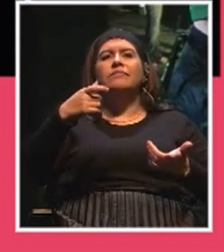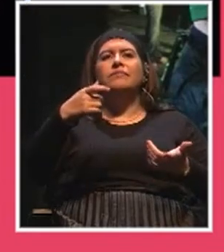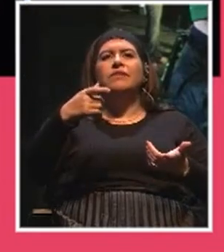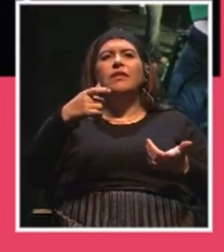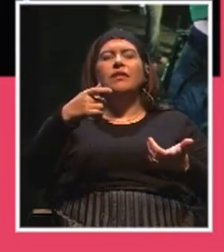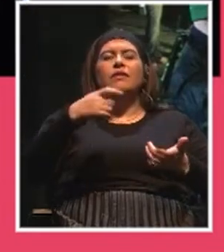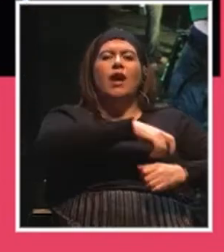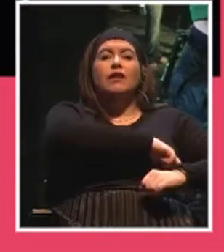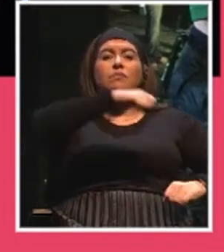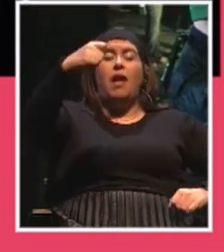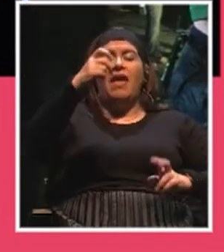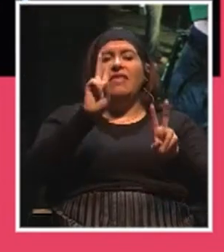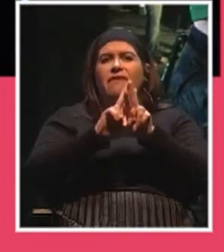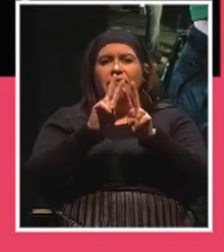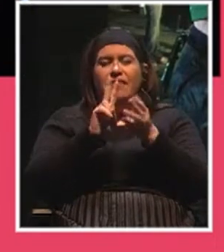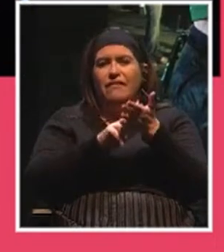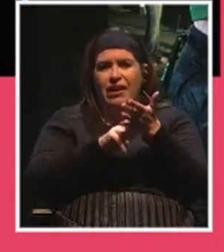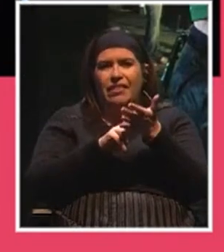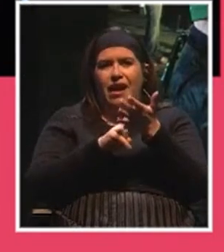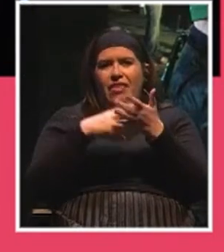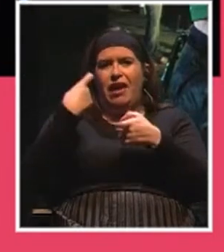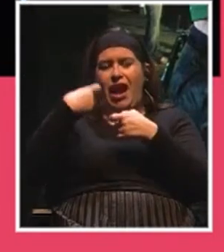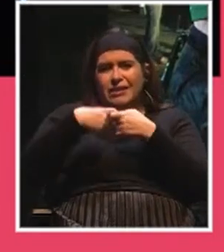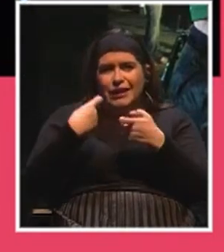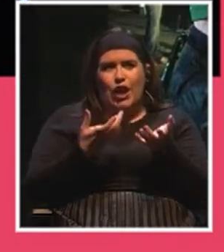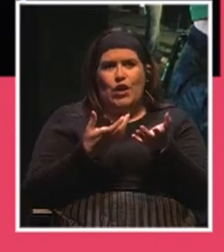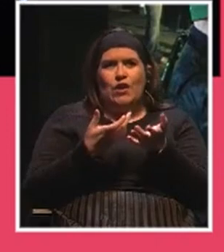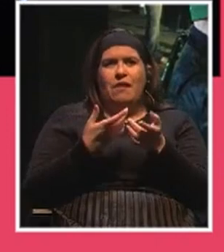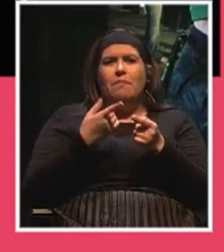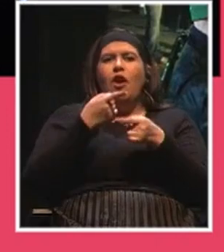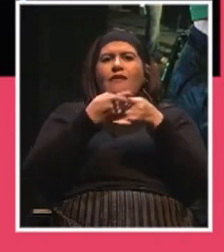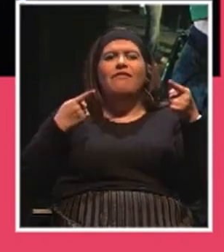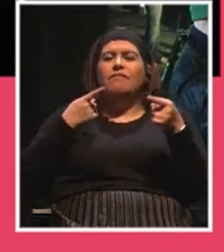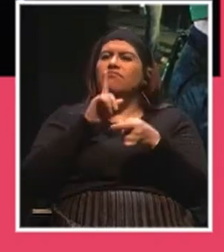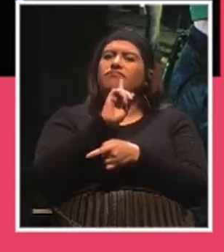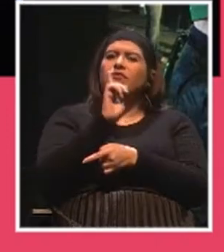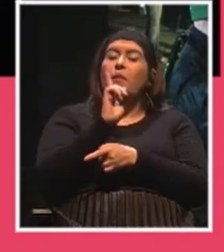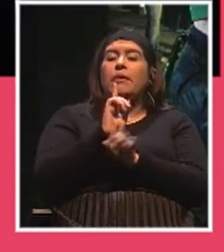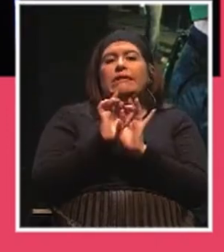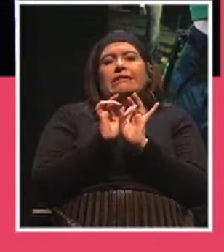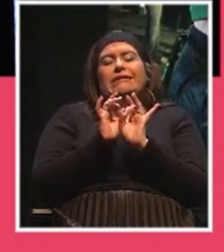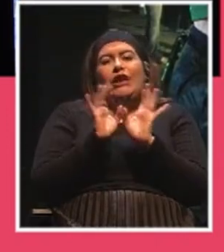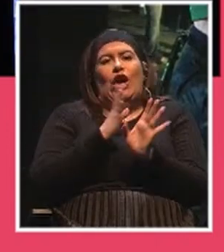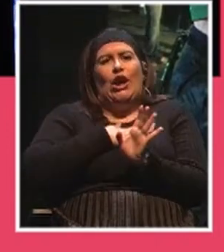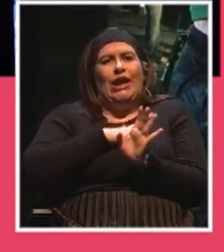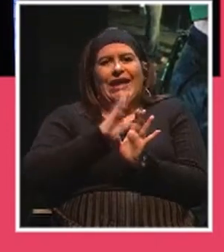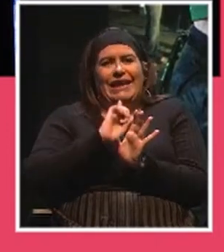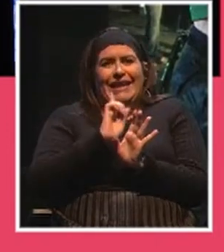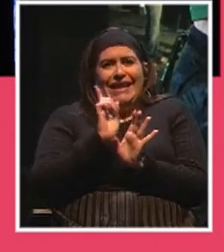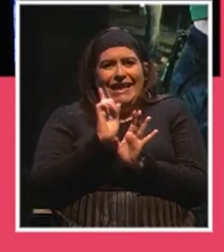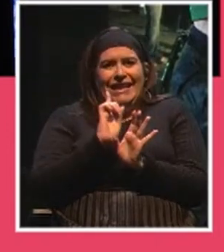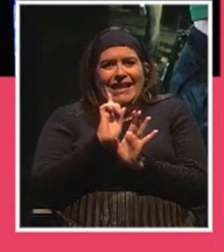it's got a sharp edge, but even with a steel one, you don't want what happened to Alec Baldwin to happen, you know, on a set. So there's